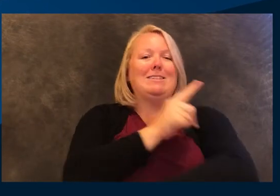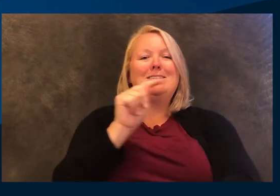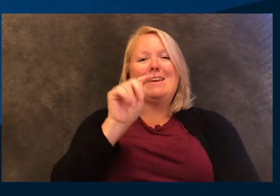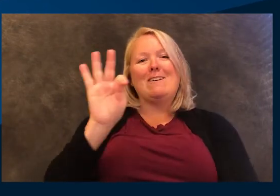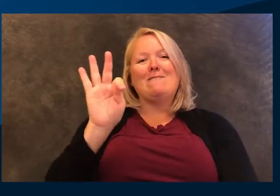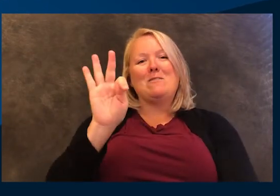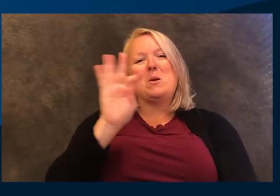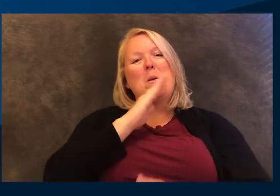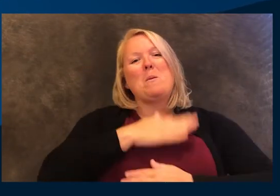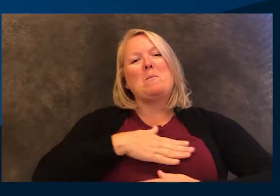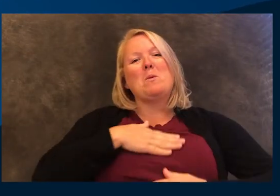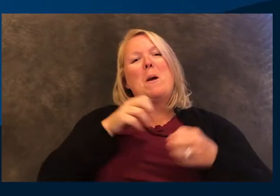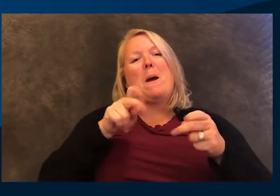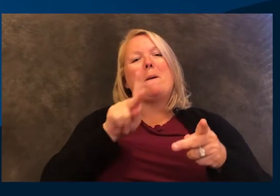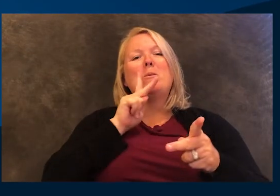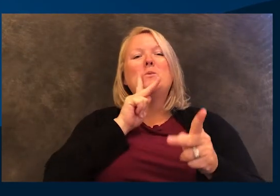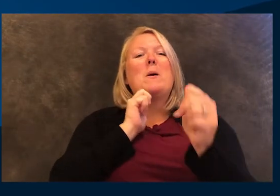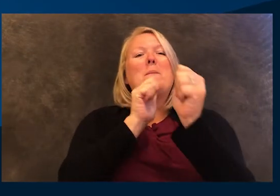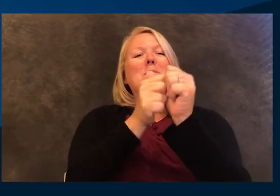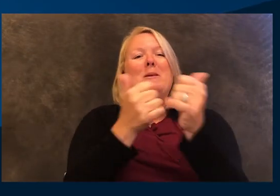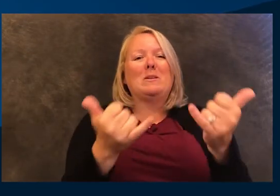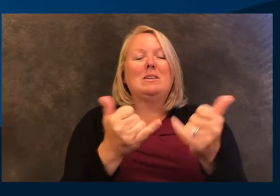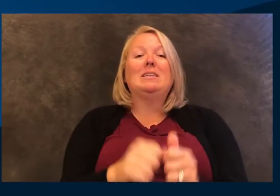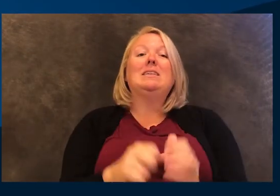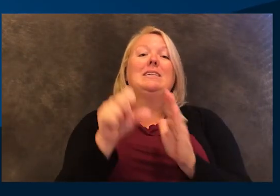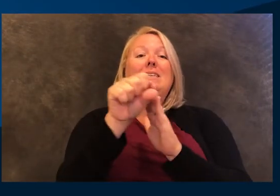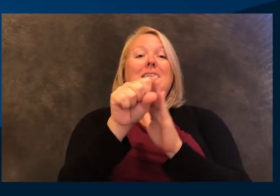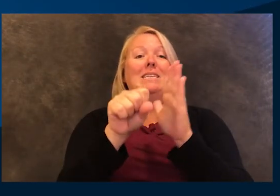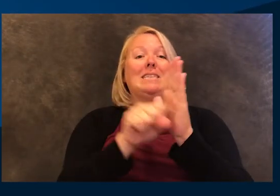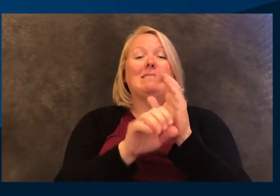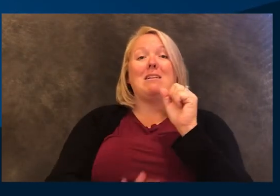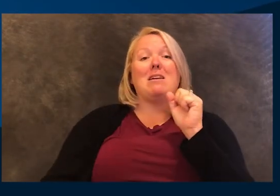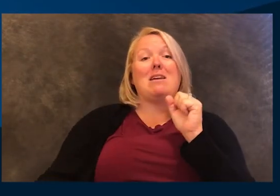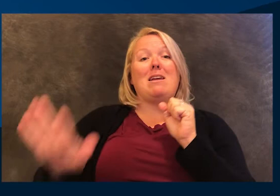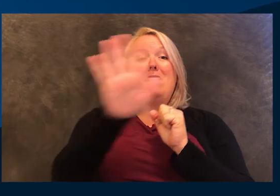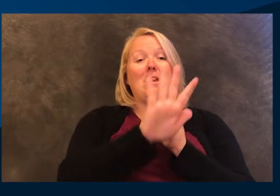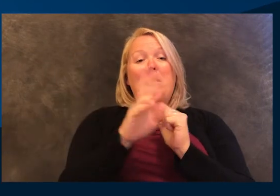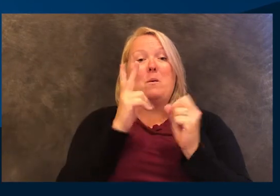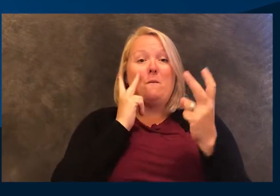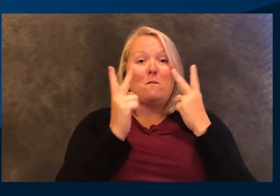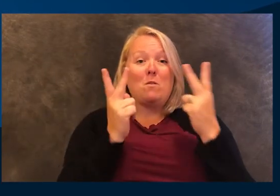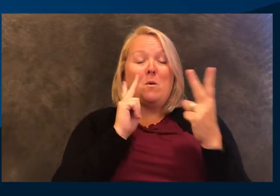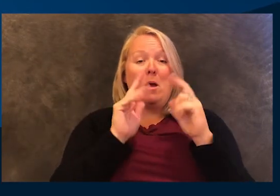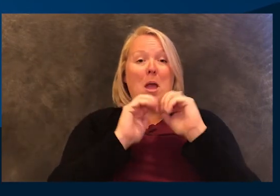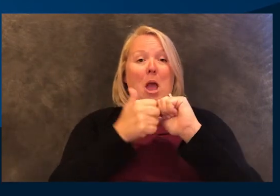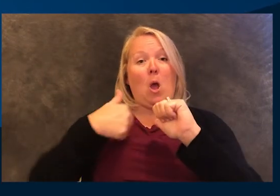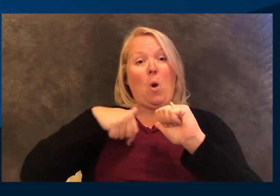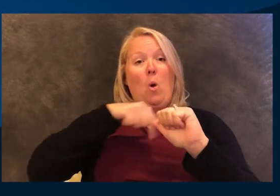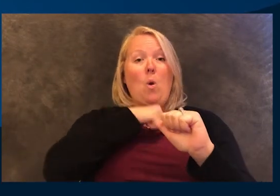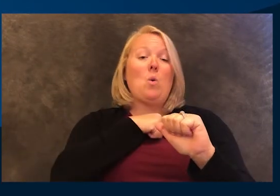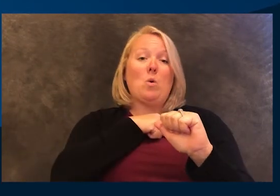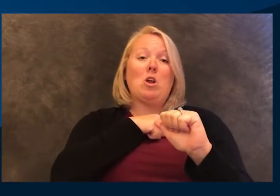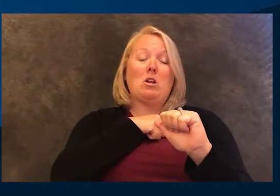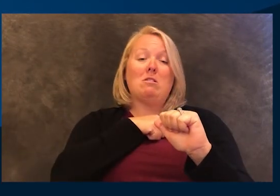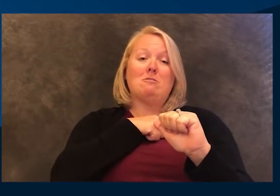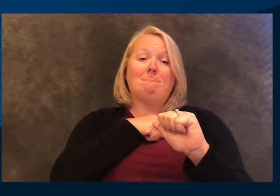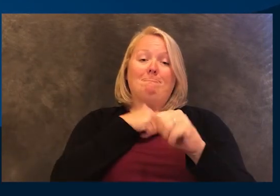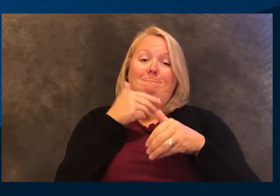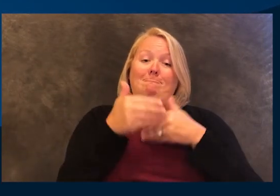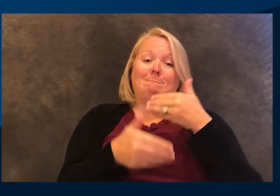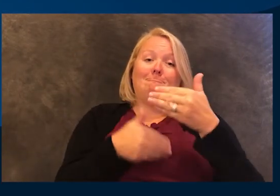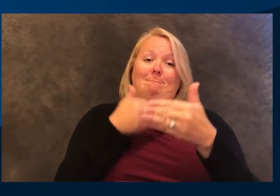an update today. I wanted to start with our statewide view and how we're progressing towards our goal of